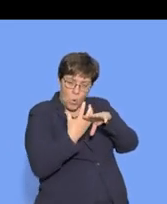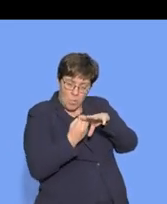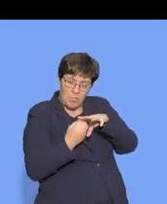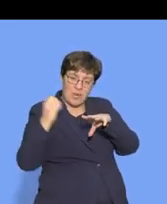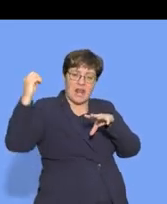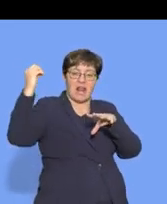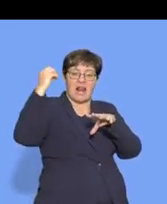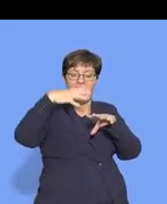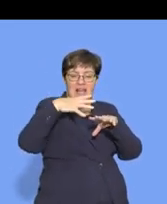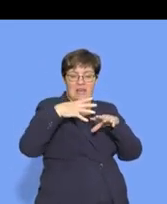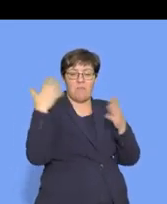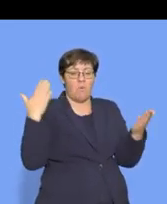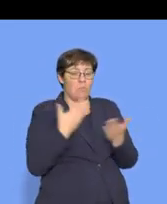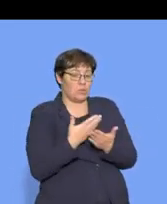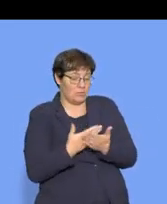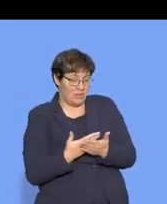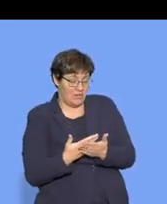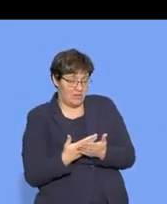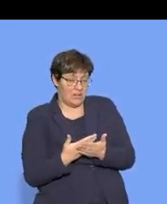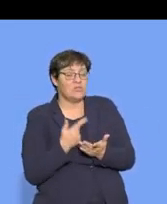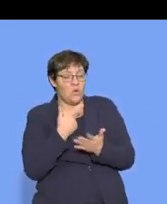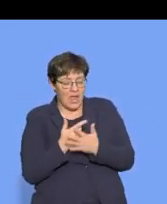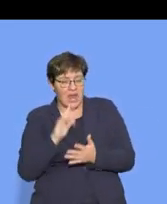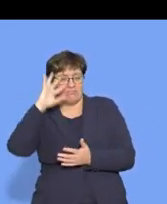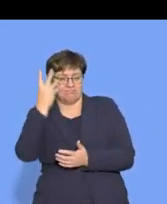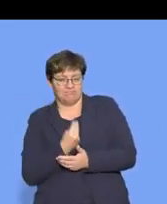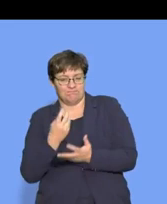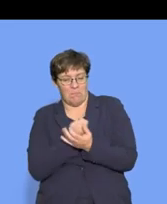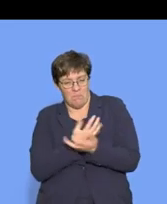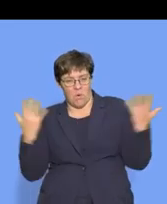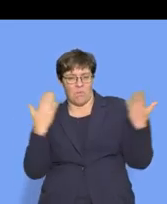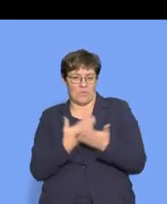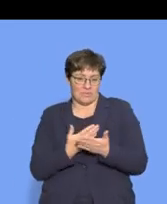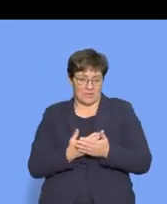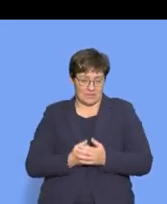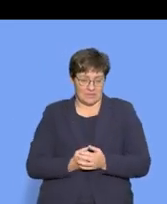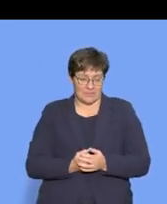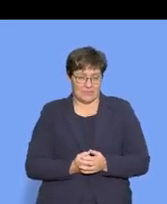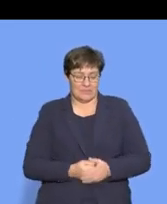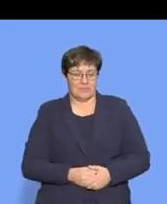as much sunlight as possible so it can do as much photosynthesizing as possible.